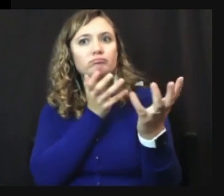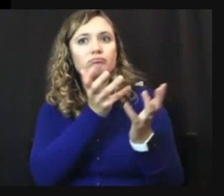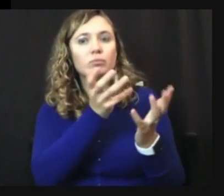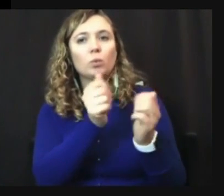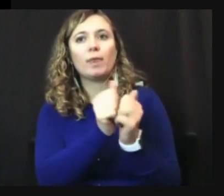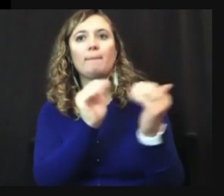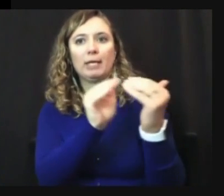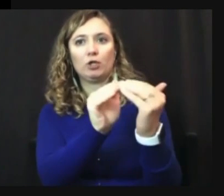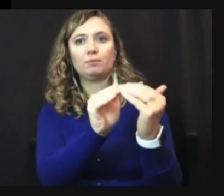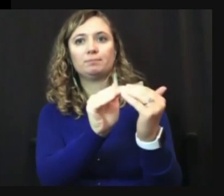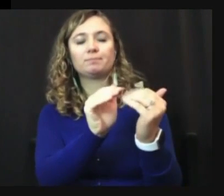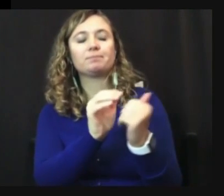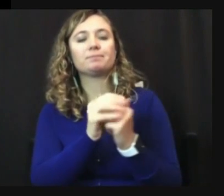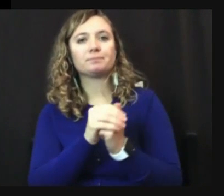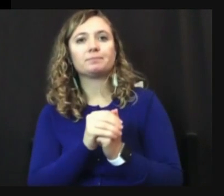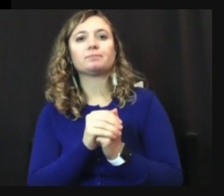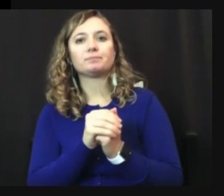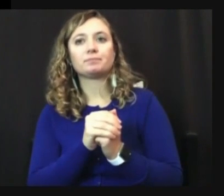peer.